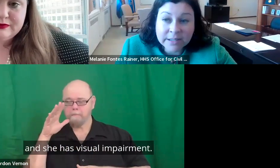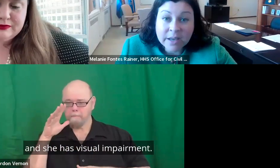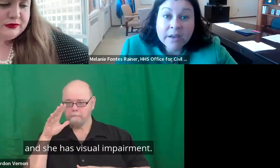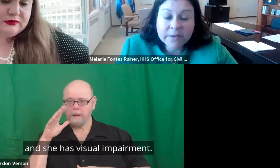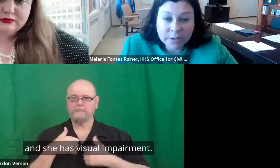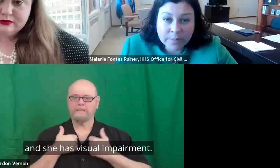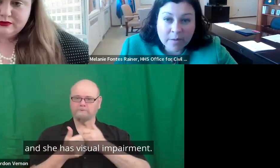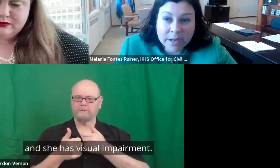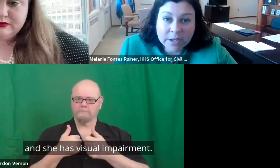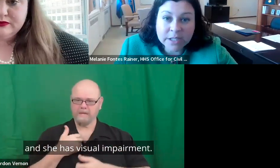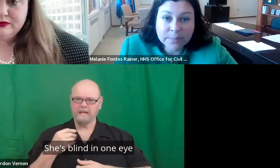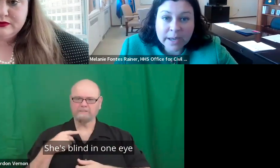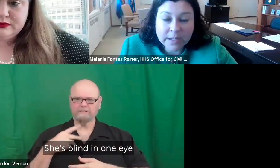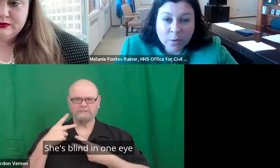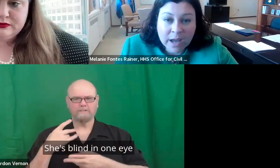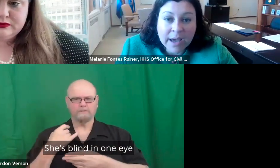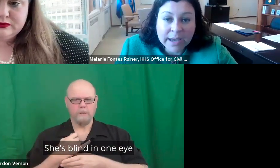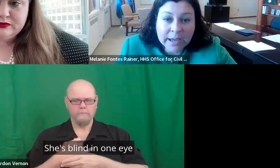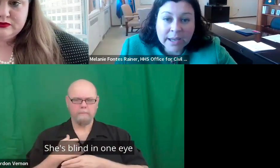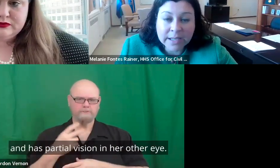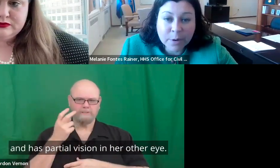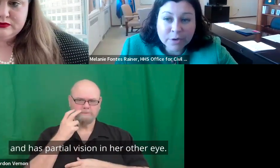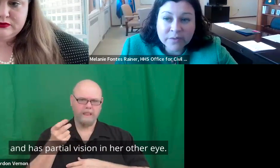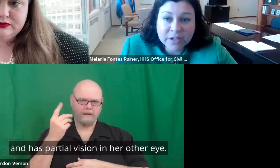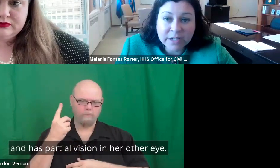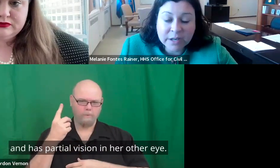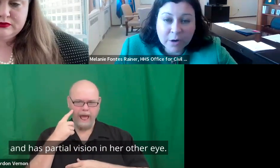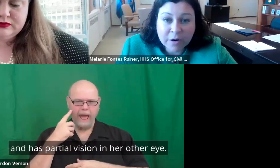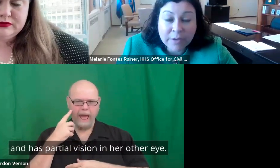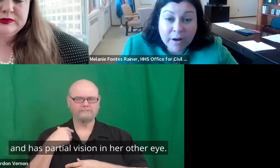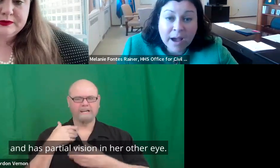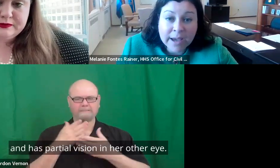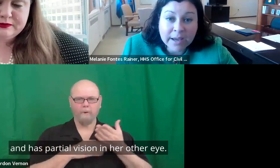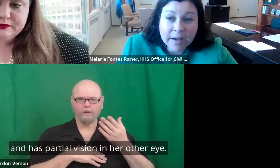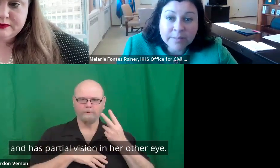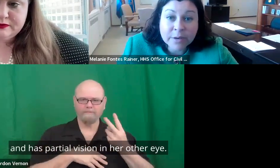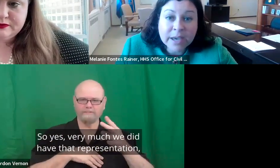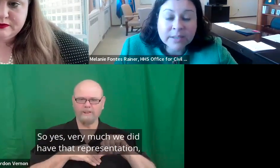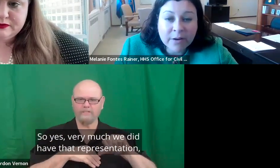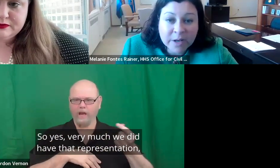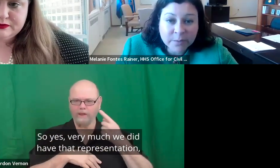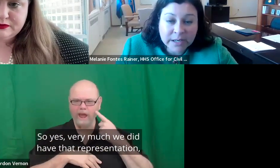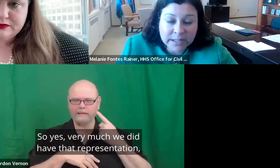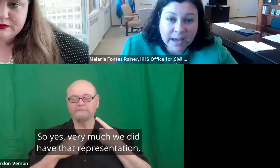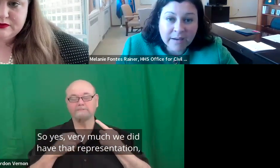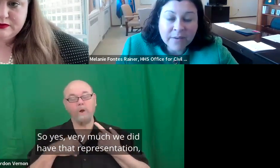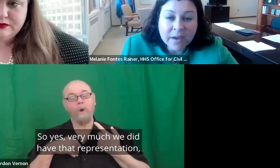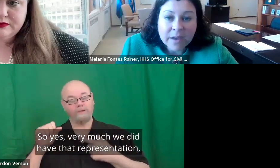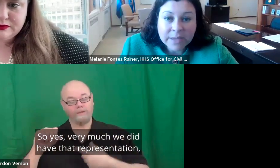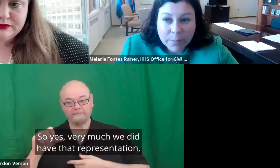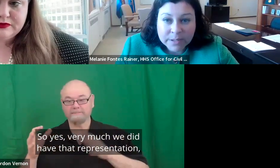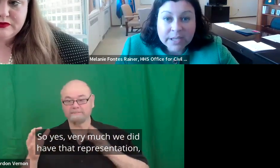she has visual impairment. She's blind in one eye and has partial vision in her other eye. So yes, very much we did